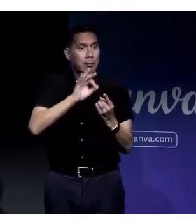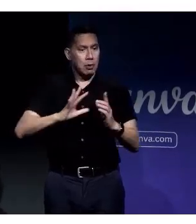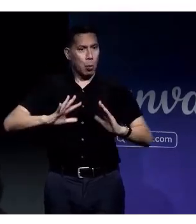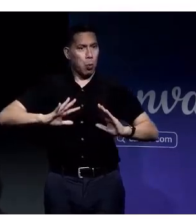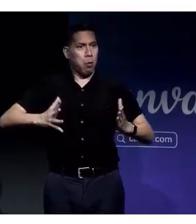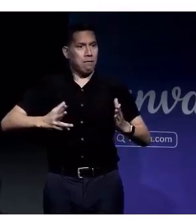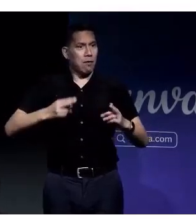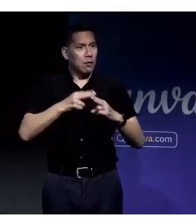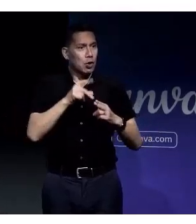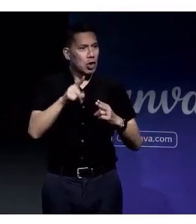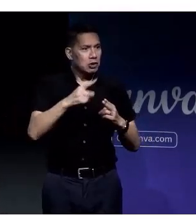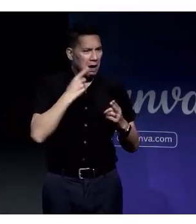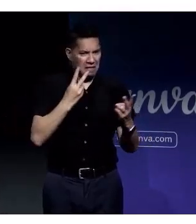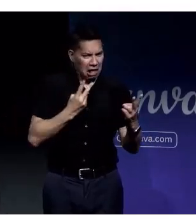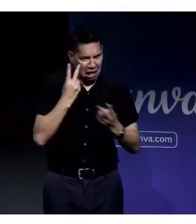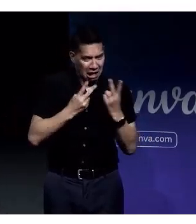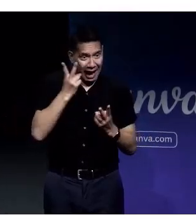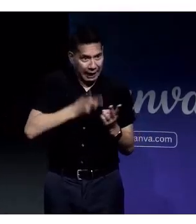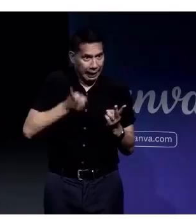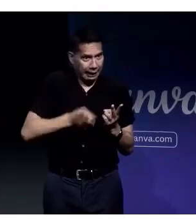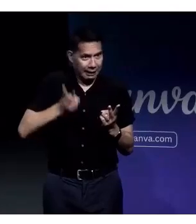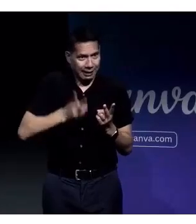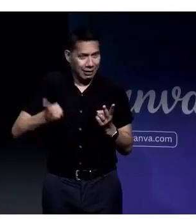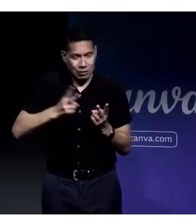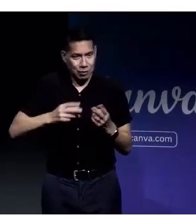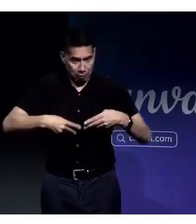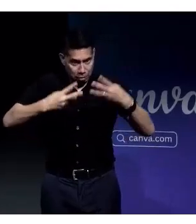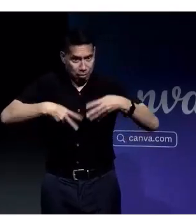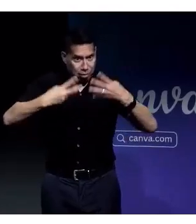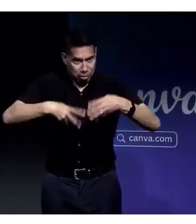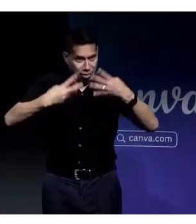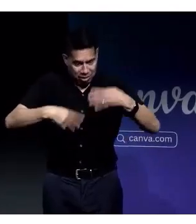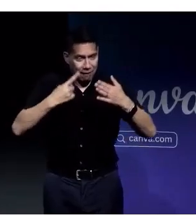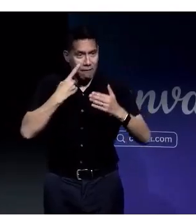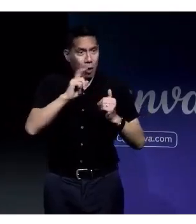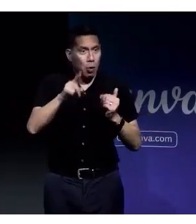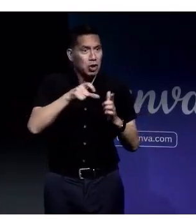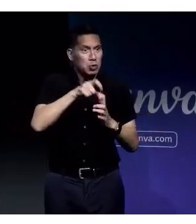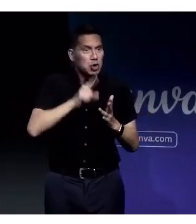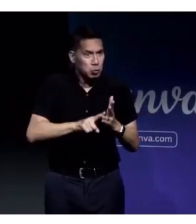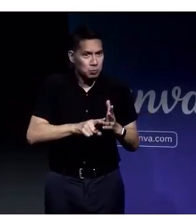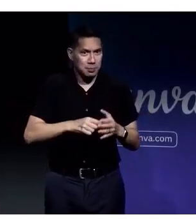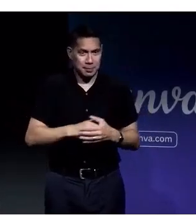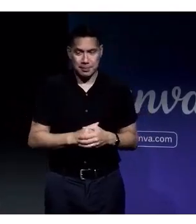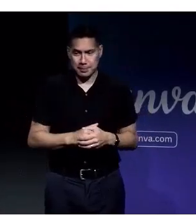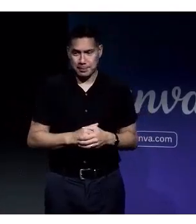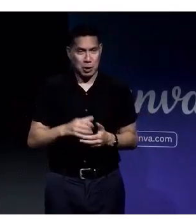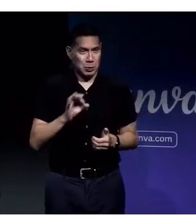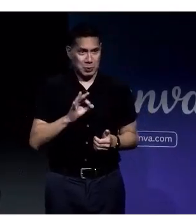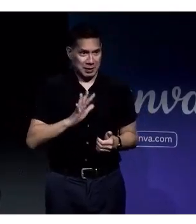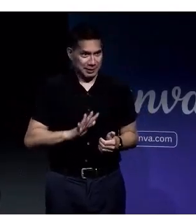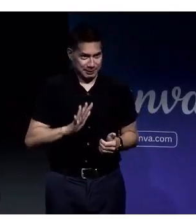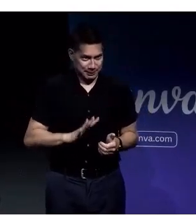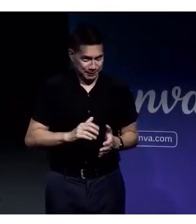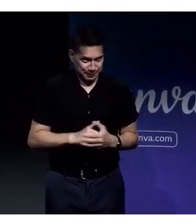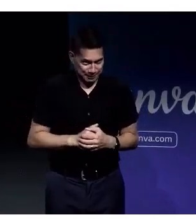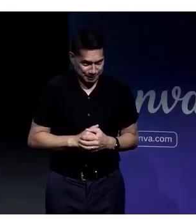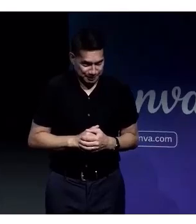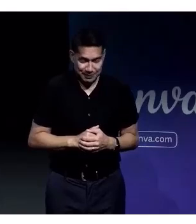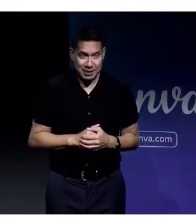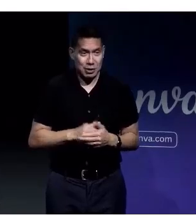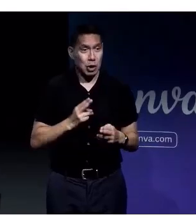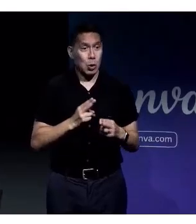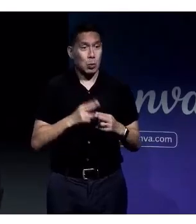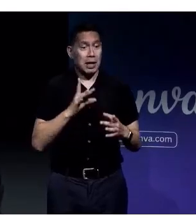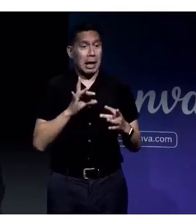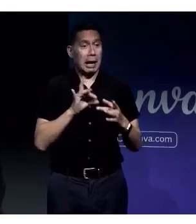don't have to navigate through lots of different pages to get to what you do. So it means that your quick links